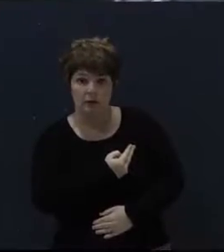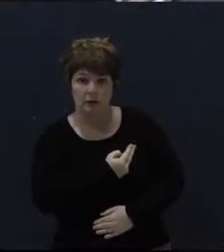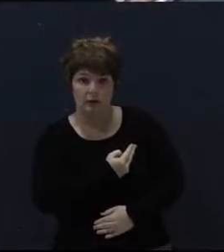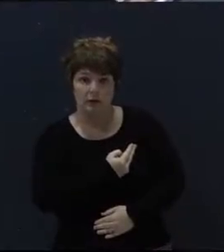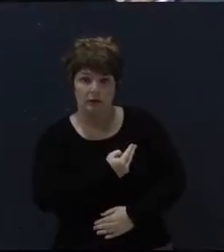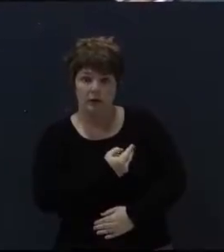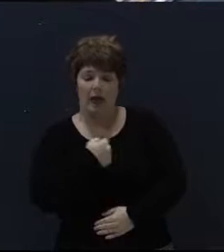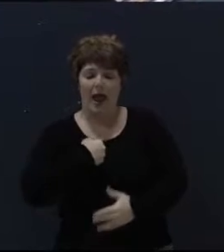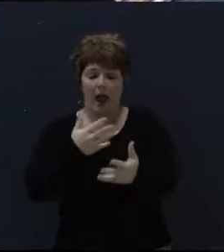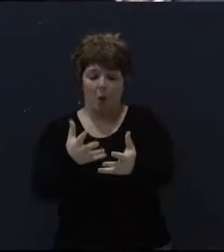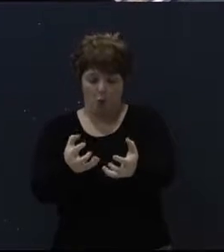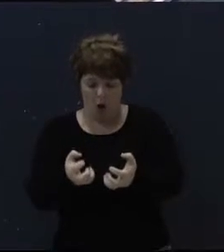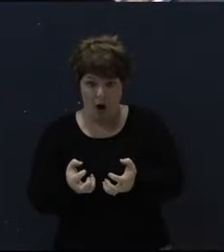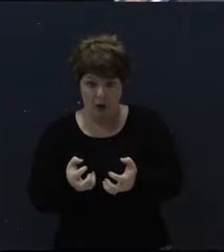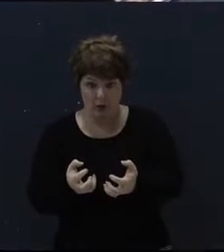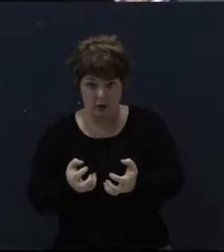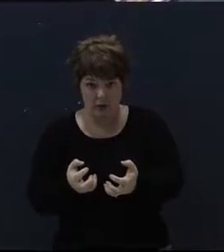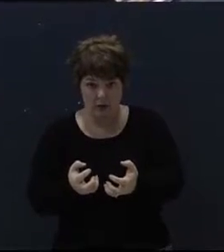Here's what I want.